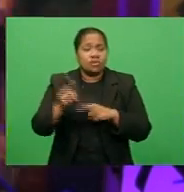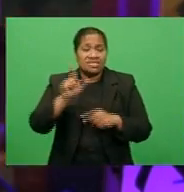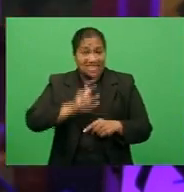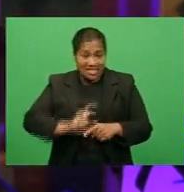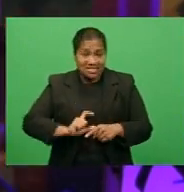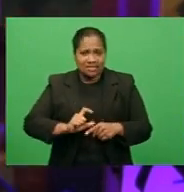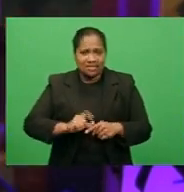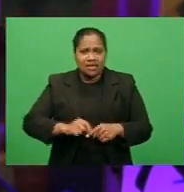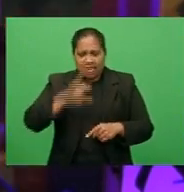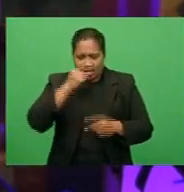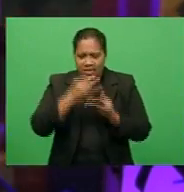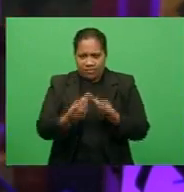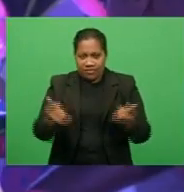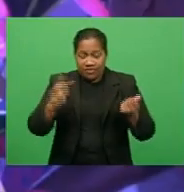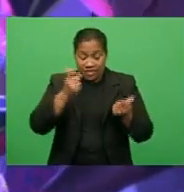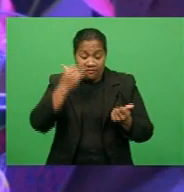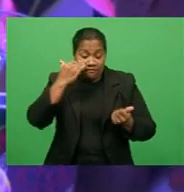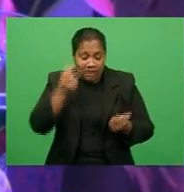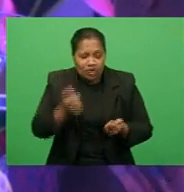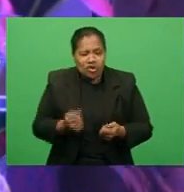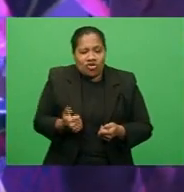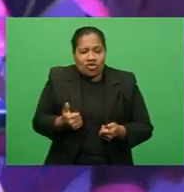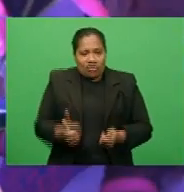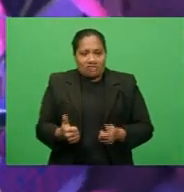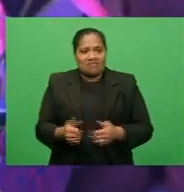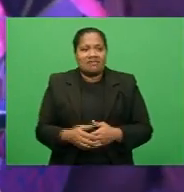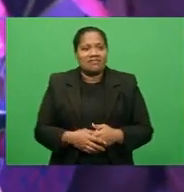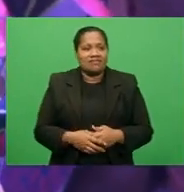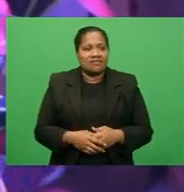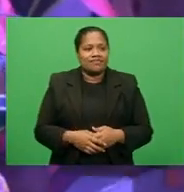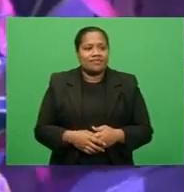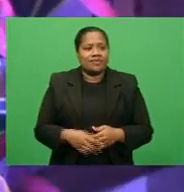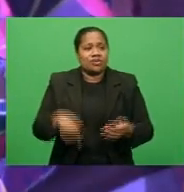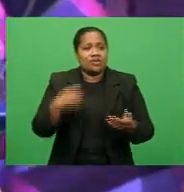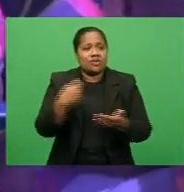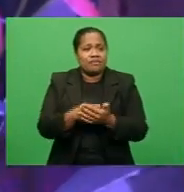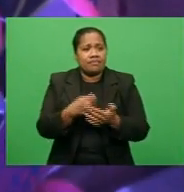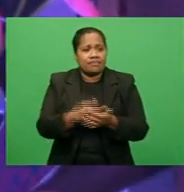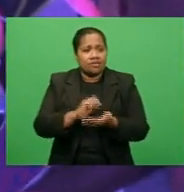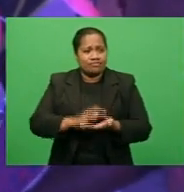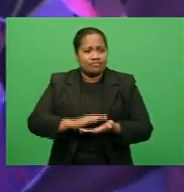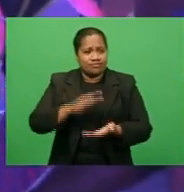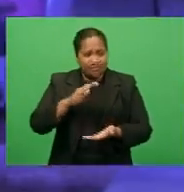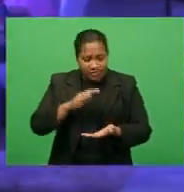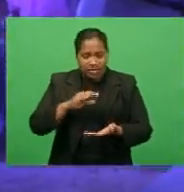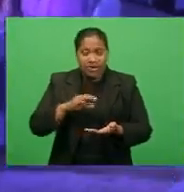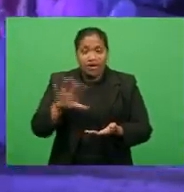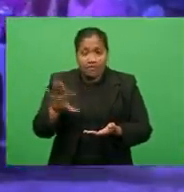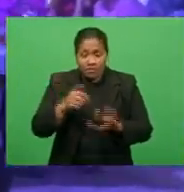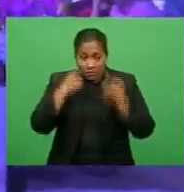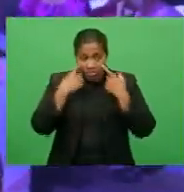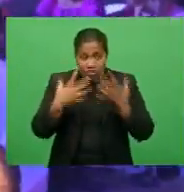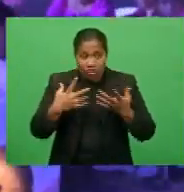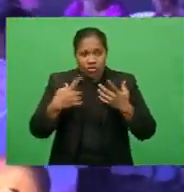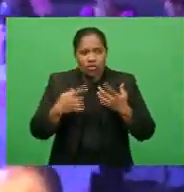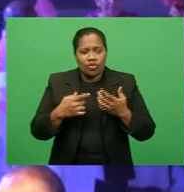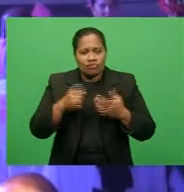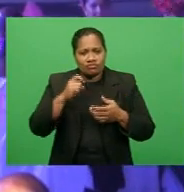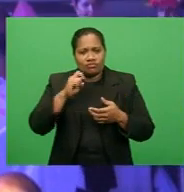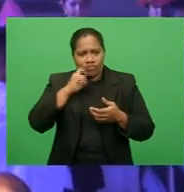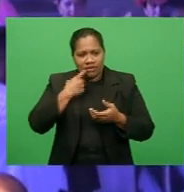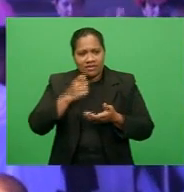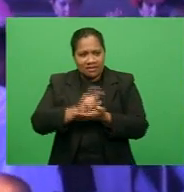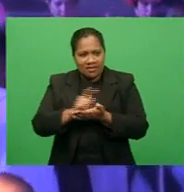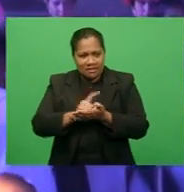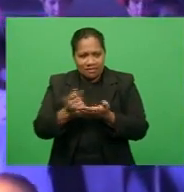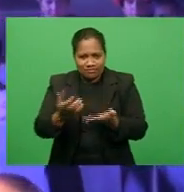found at an early stage. The total amount of money raised from the show will be revealed later this week, as Radisson